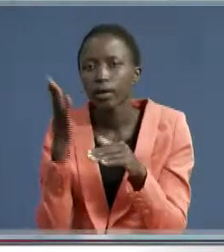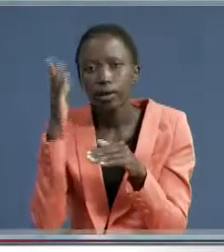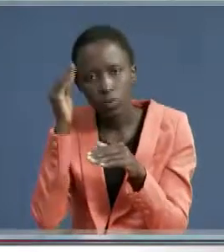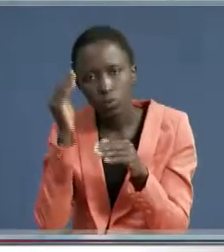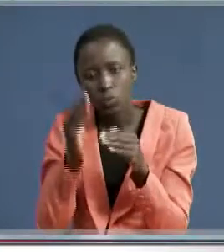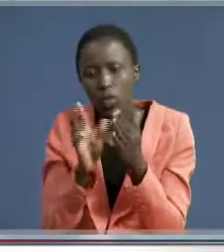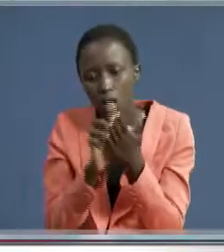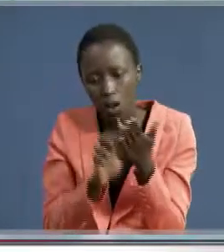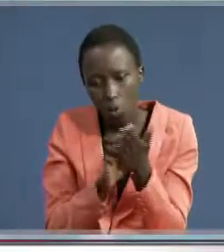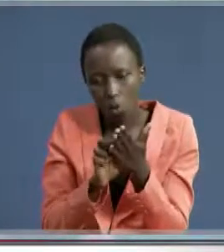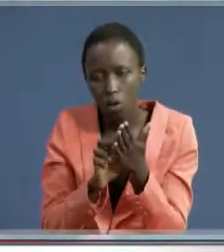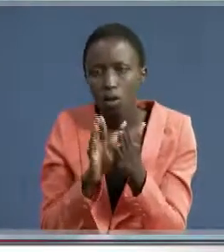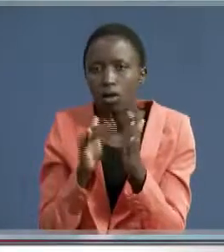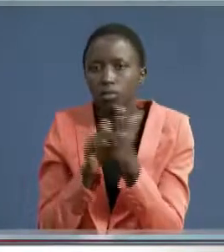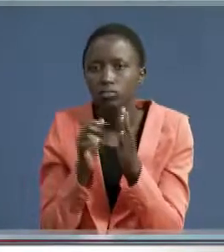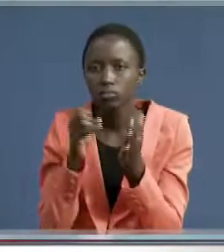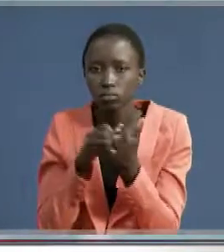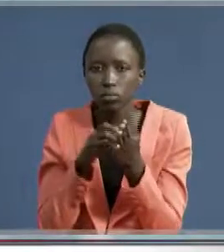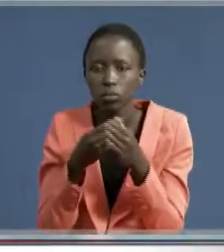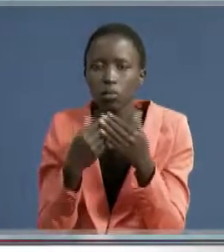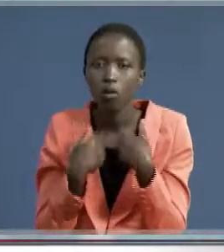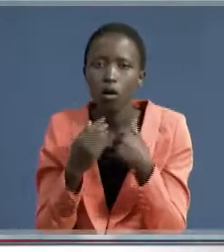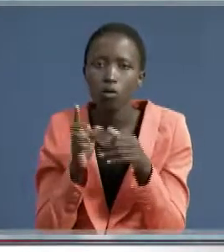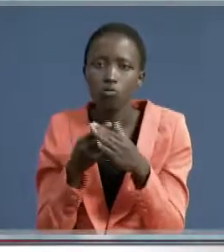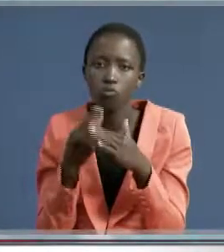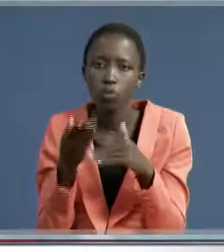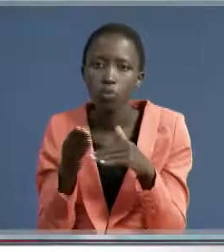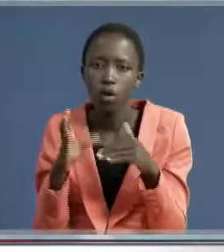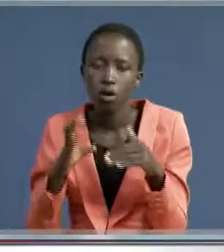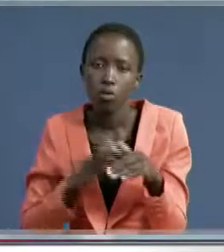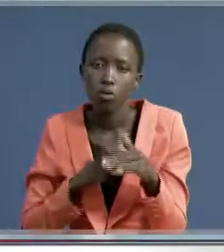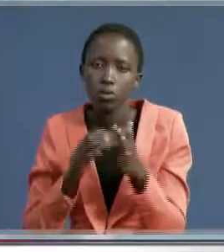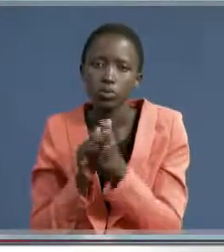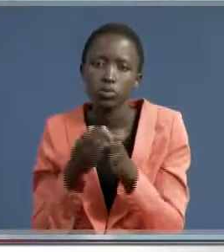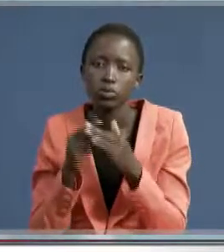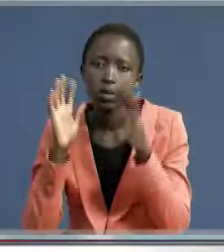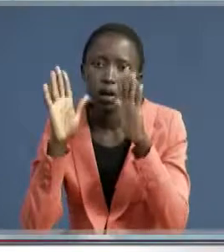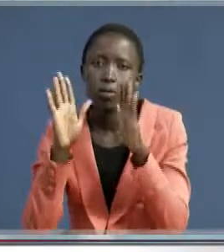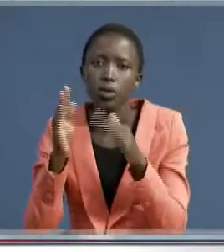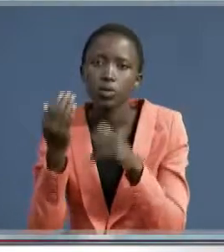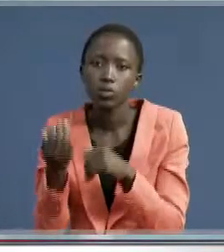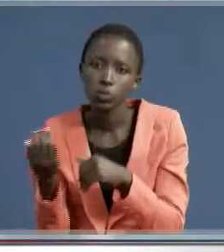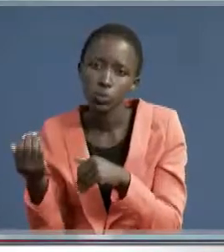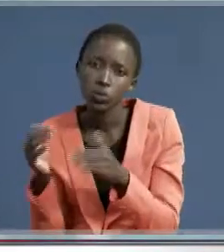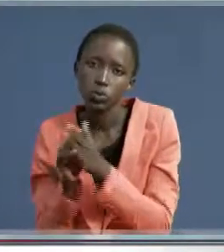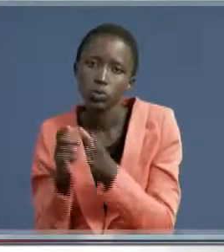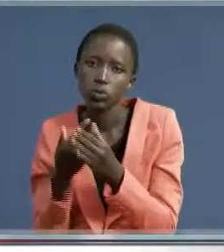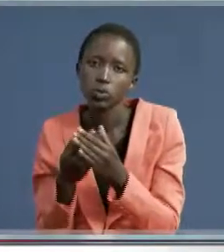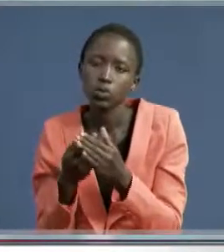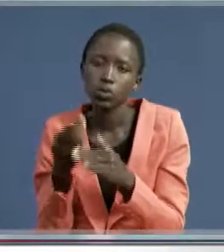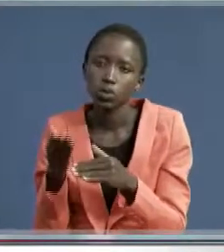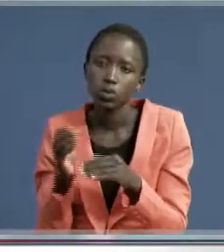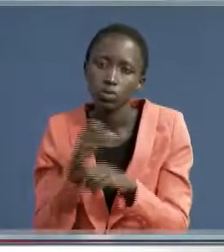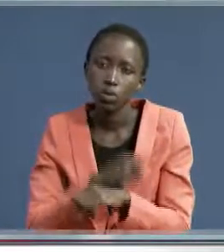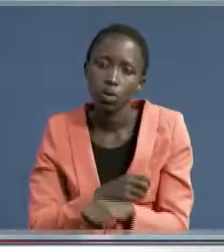report recommendations included having an enrollment committee to campaign for children to be enrolled in